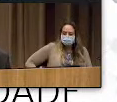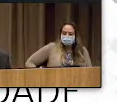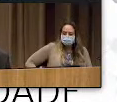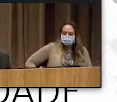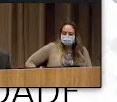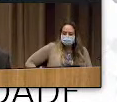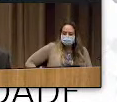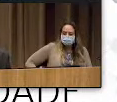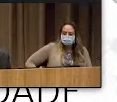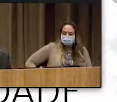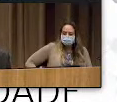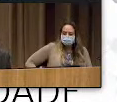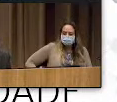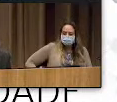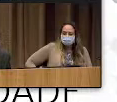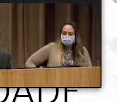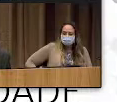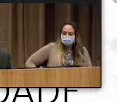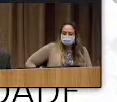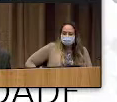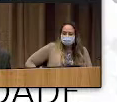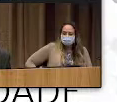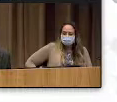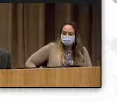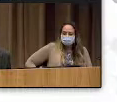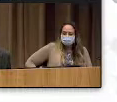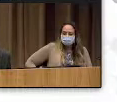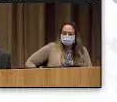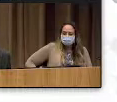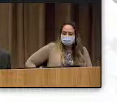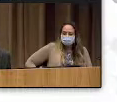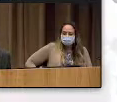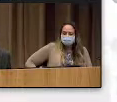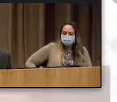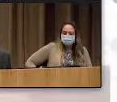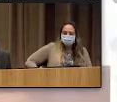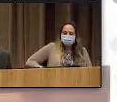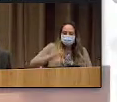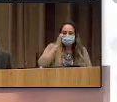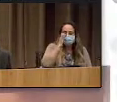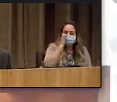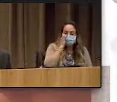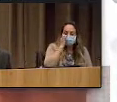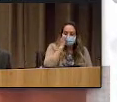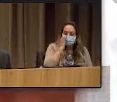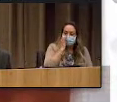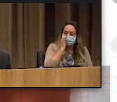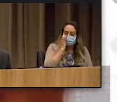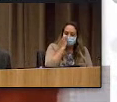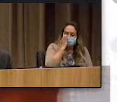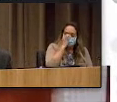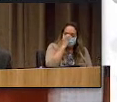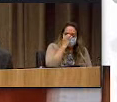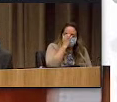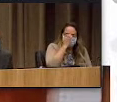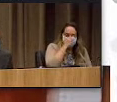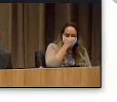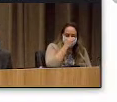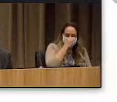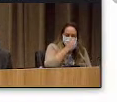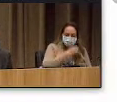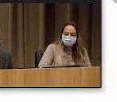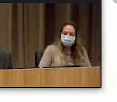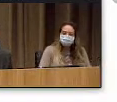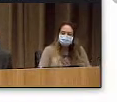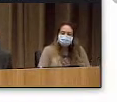had 10, and São Sebastião 10. These are on different dates. In this chart, we see